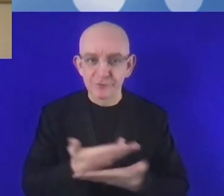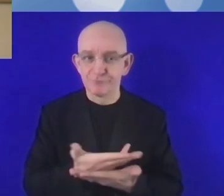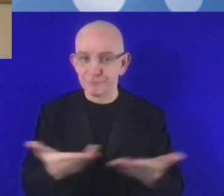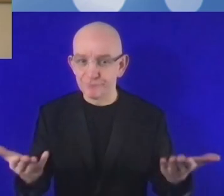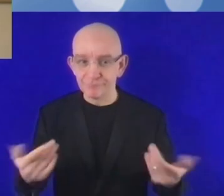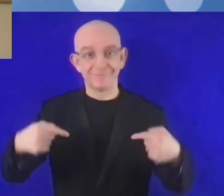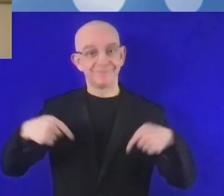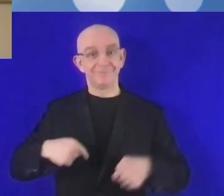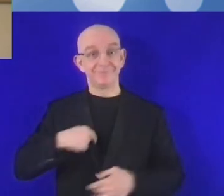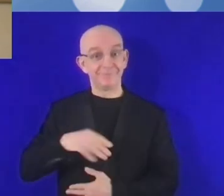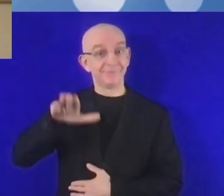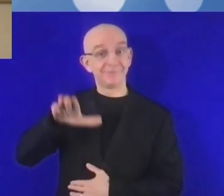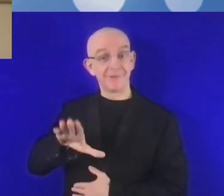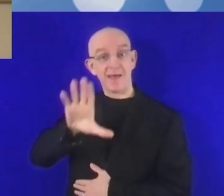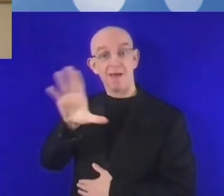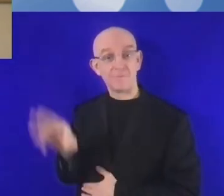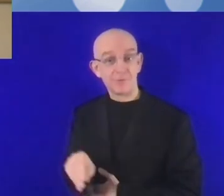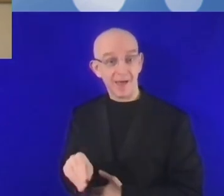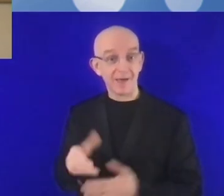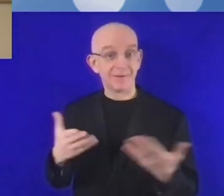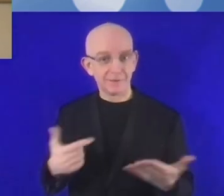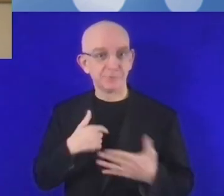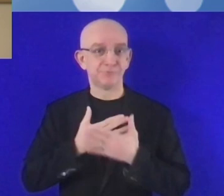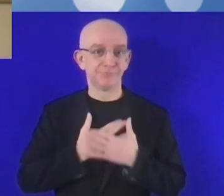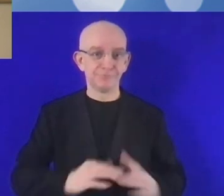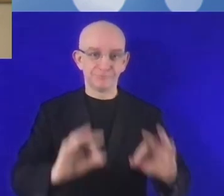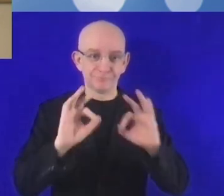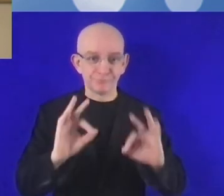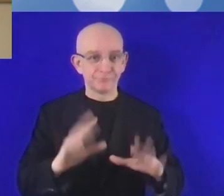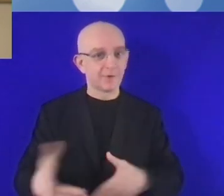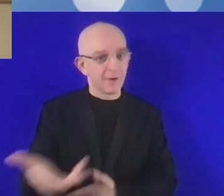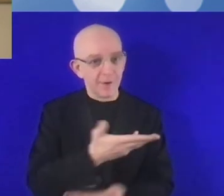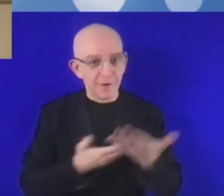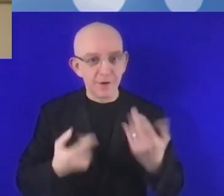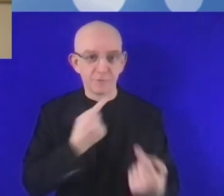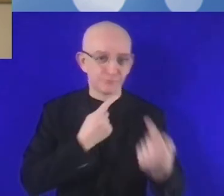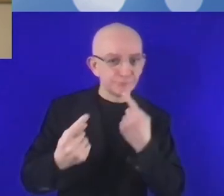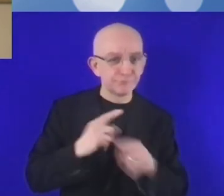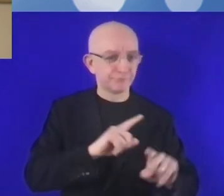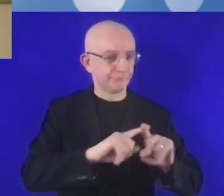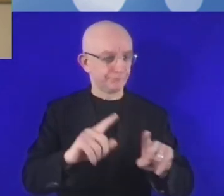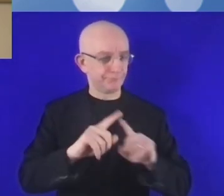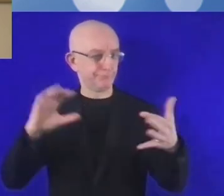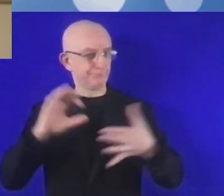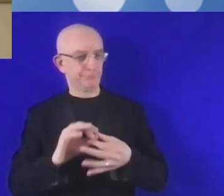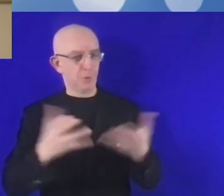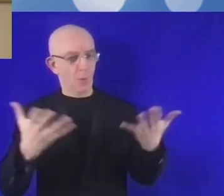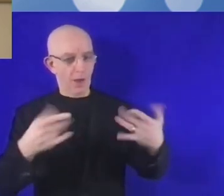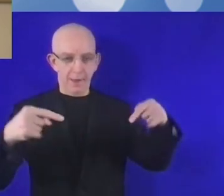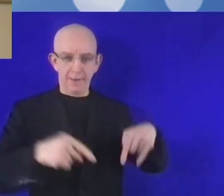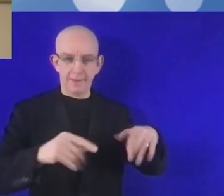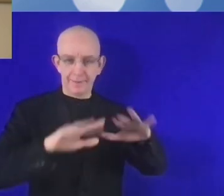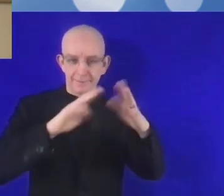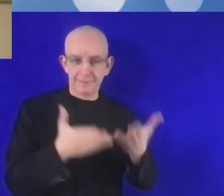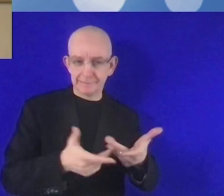Maybe just to start with some perspective of MTN Group and the role that we've seen ourselves and other operators